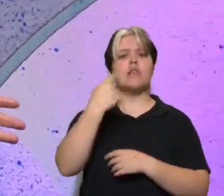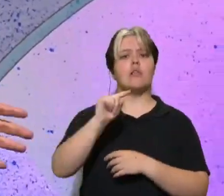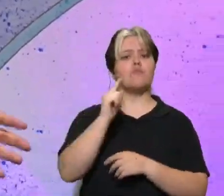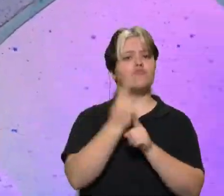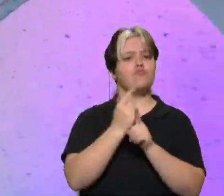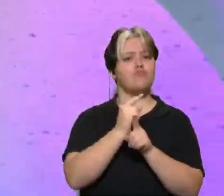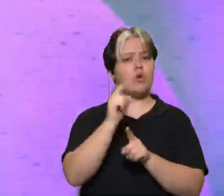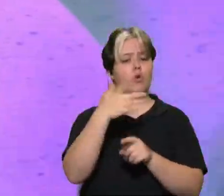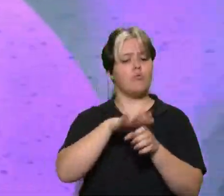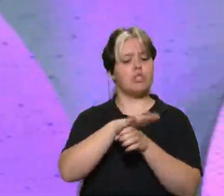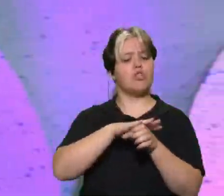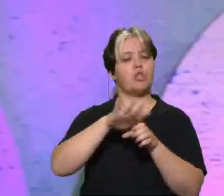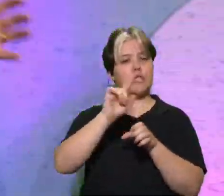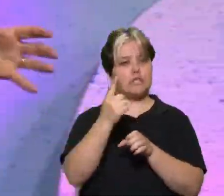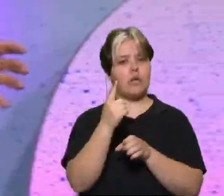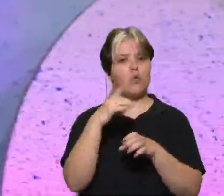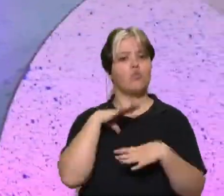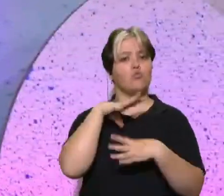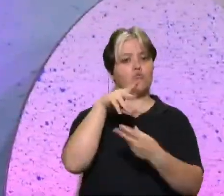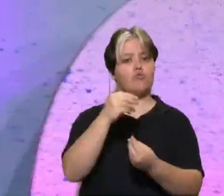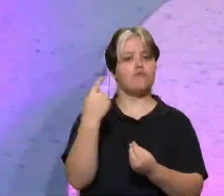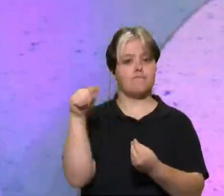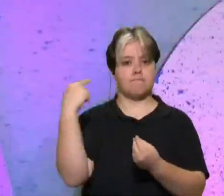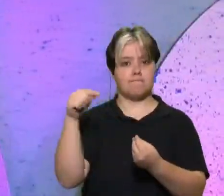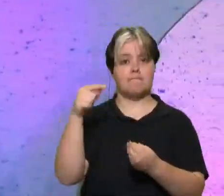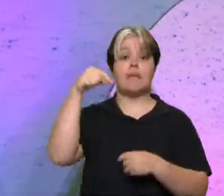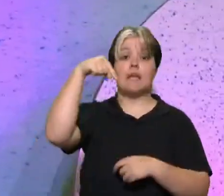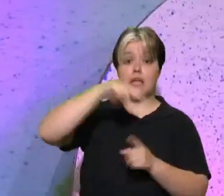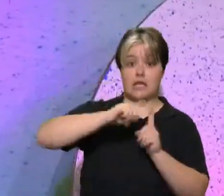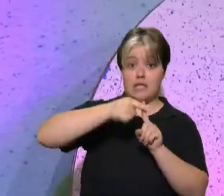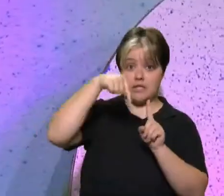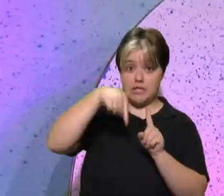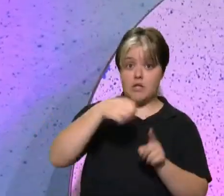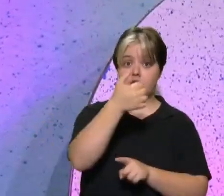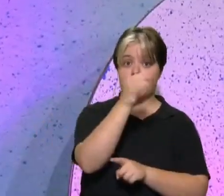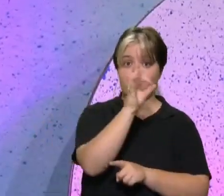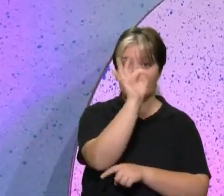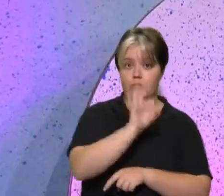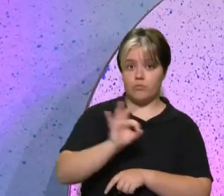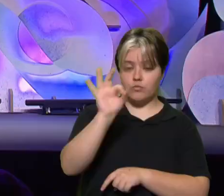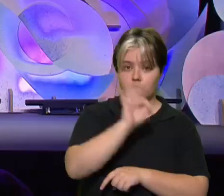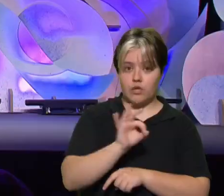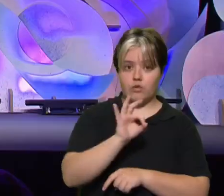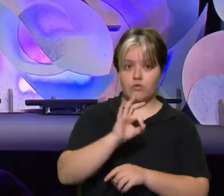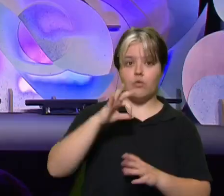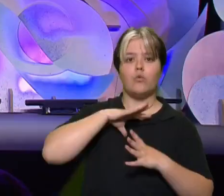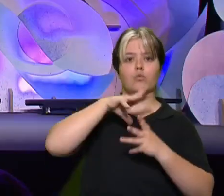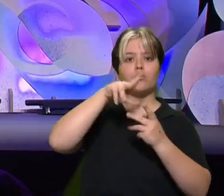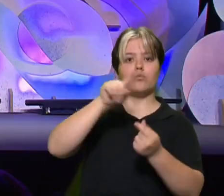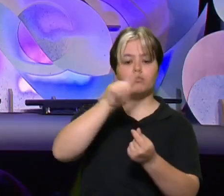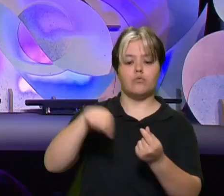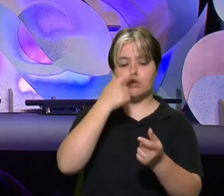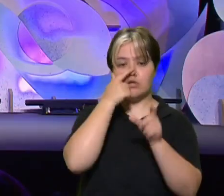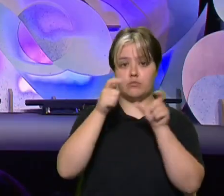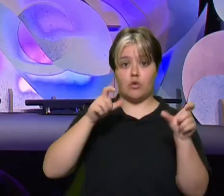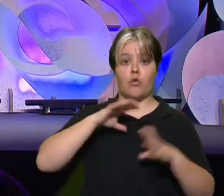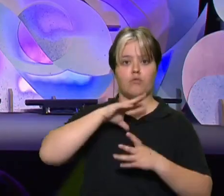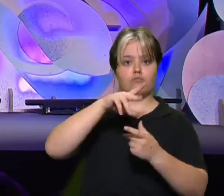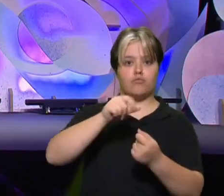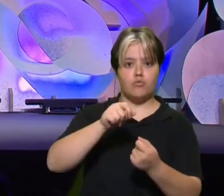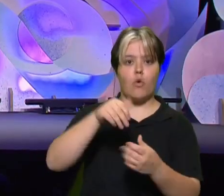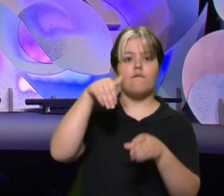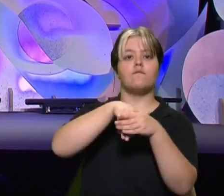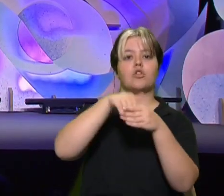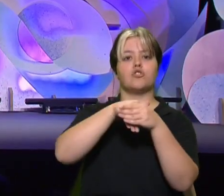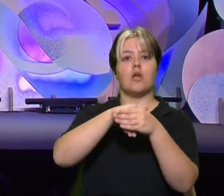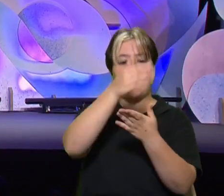an unprecedented situation in the world. This year, 50% of the world is going to vote.